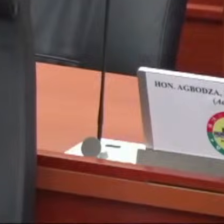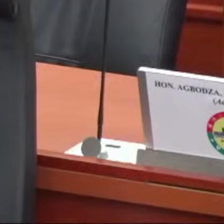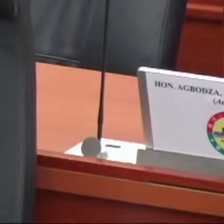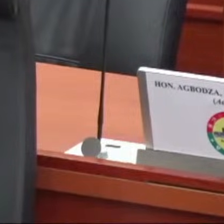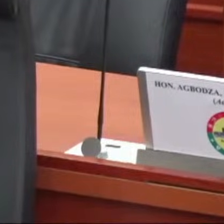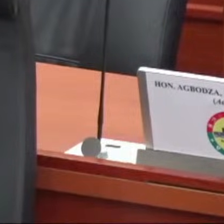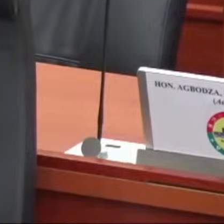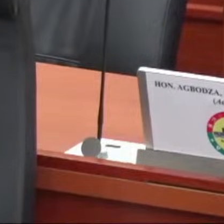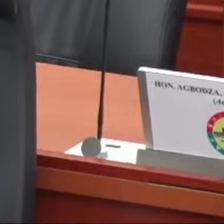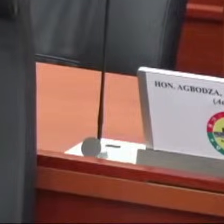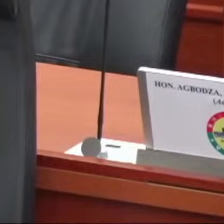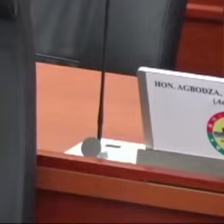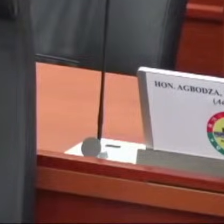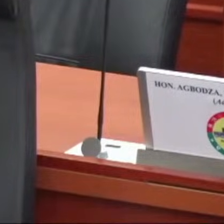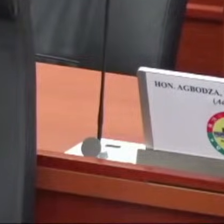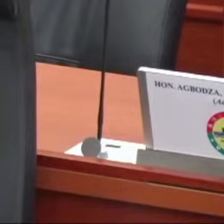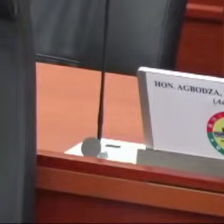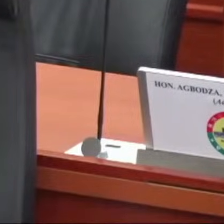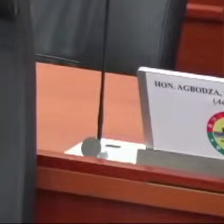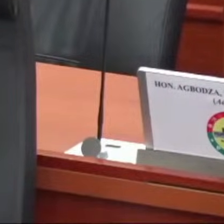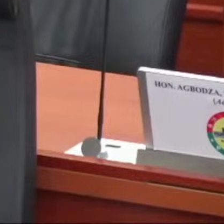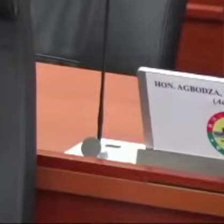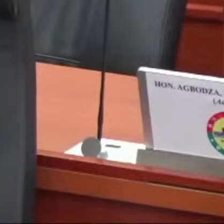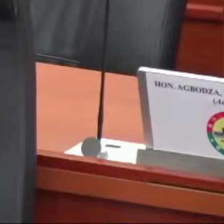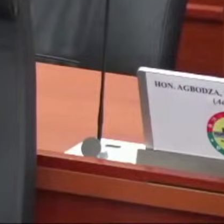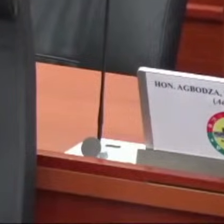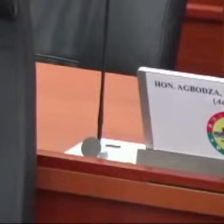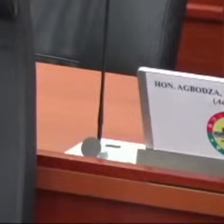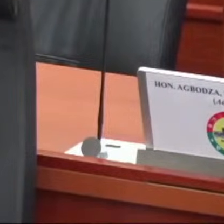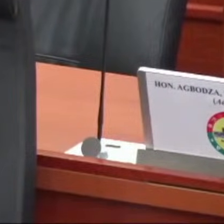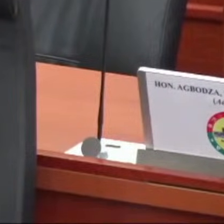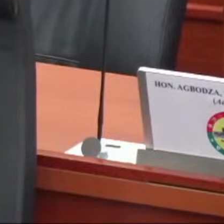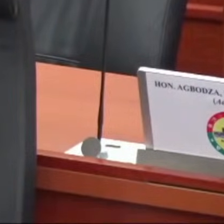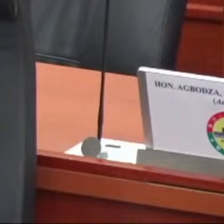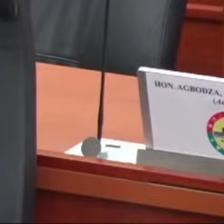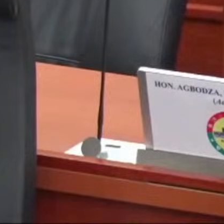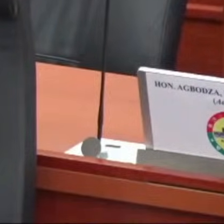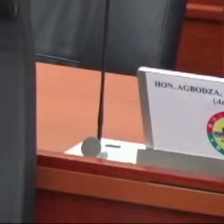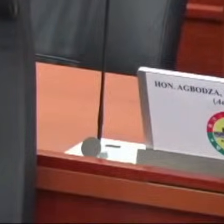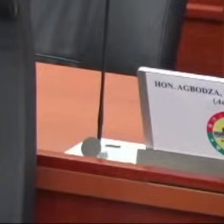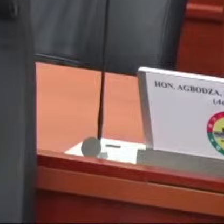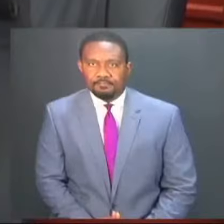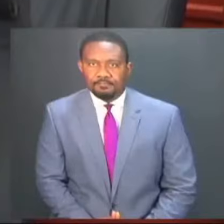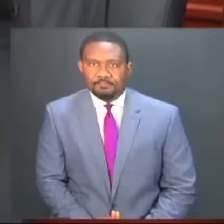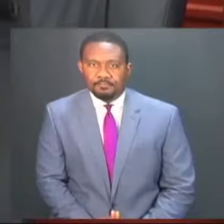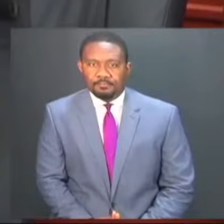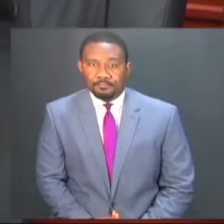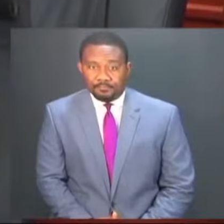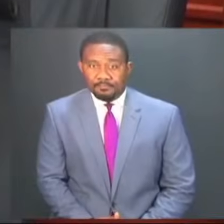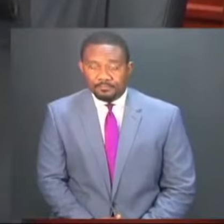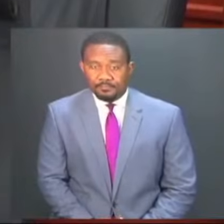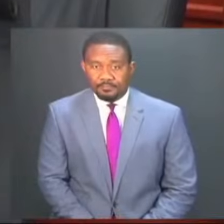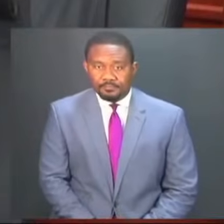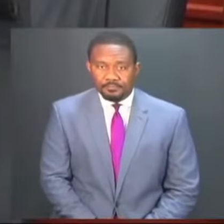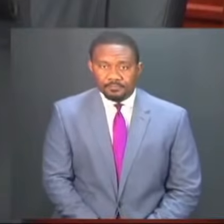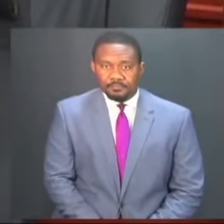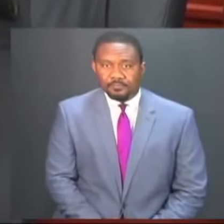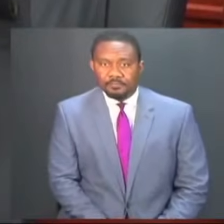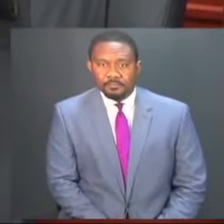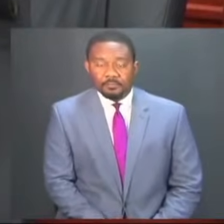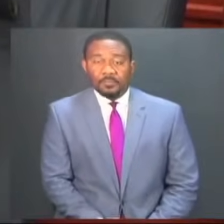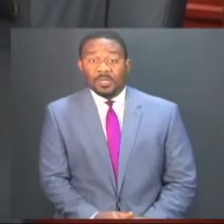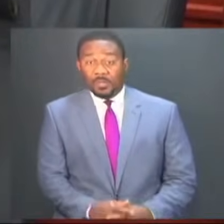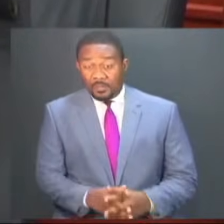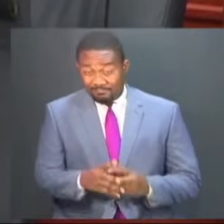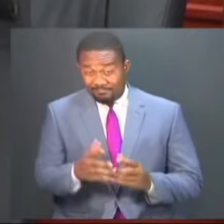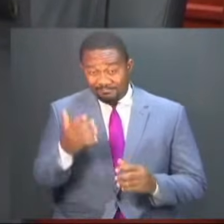legislation that generally fixes for every mineral resource in this country royalty rates that are pegged to world market